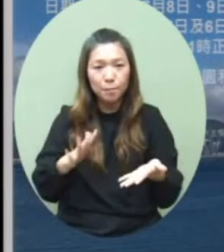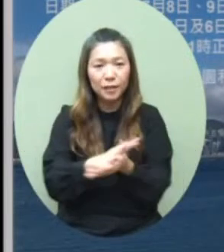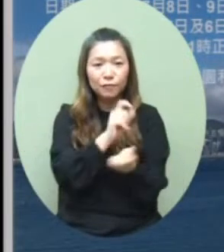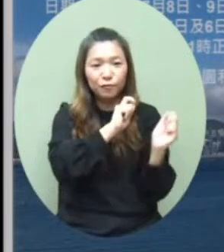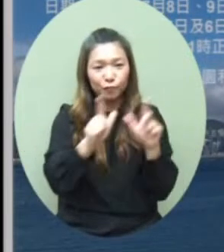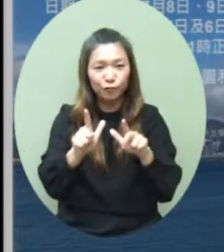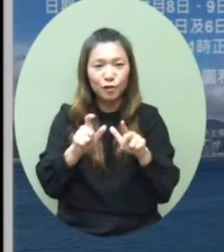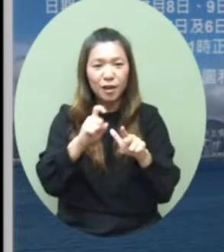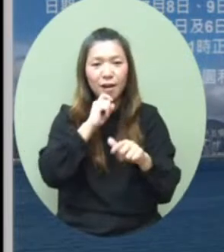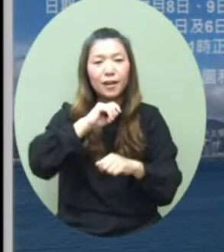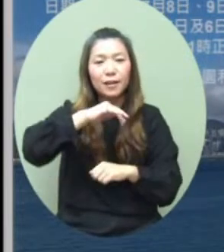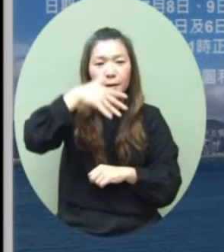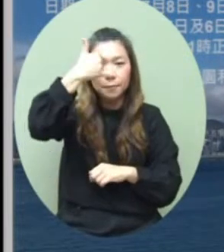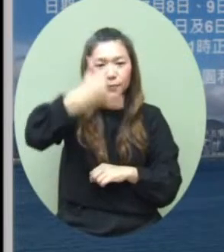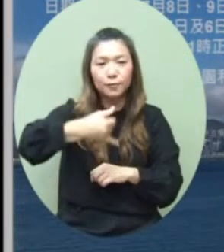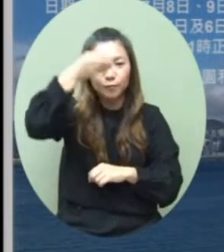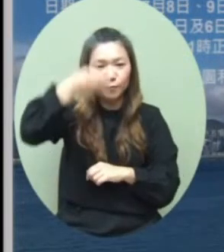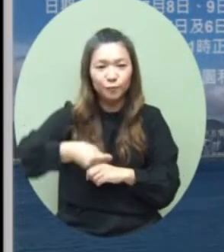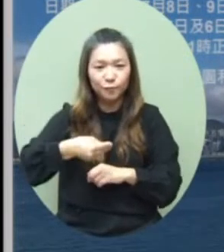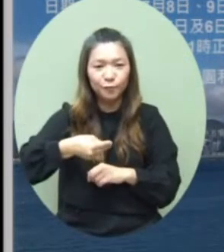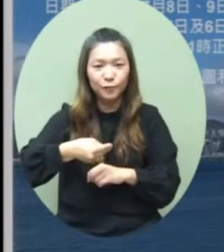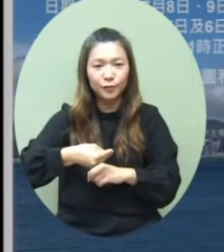experiences.